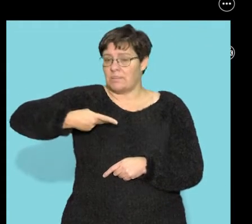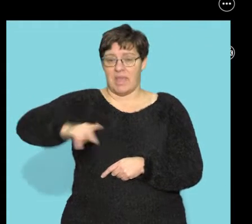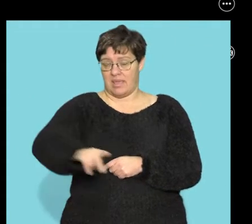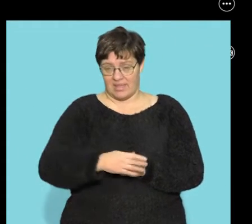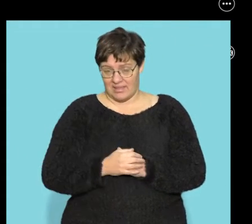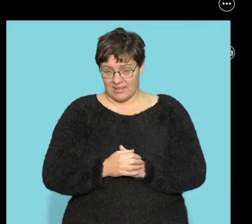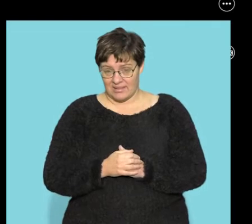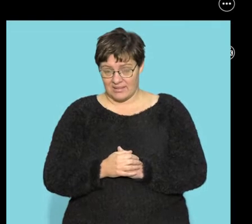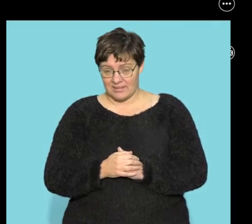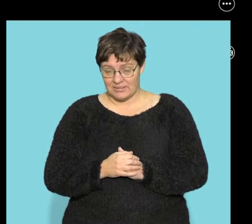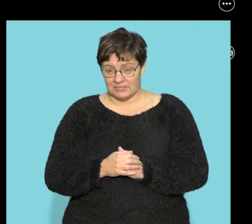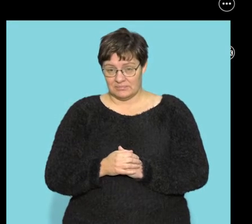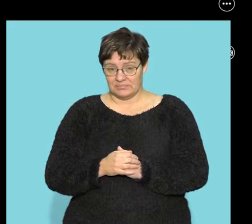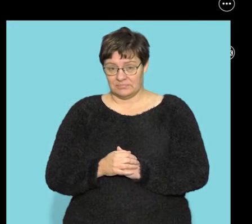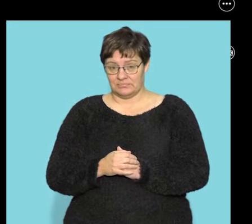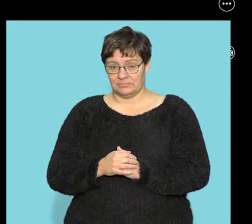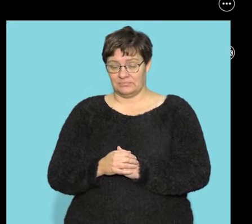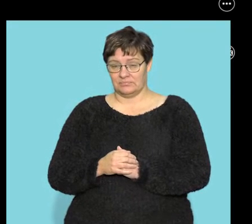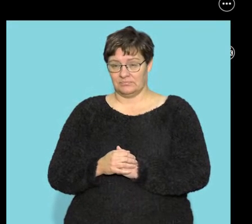owe to your creditors.